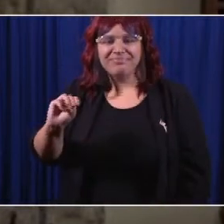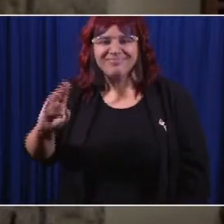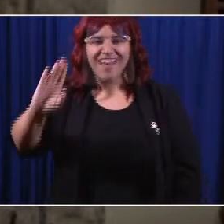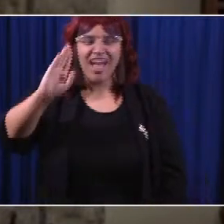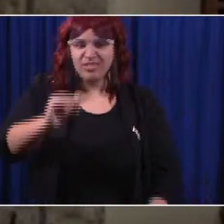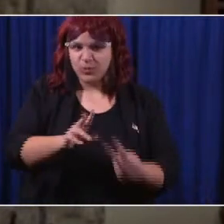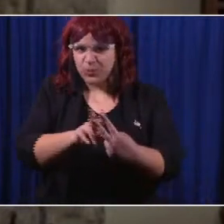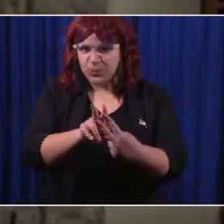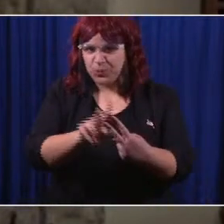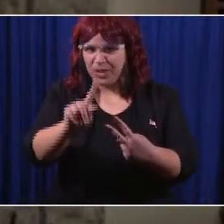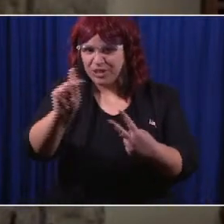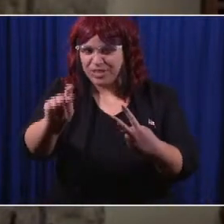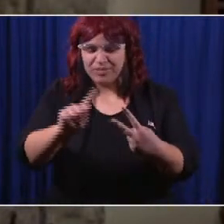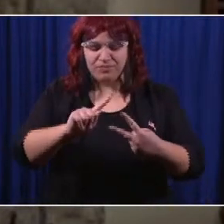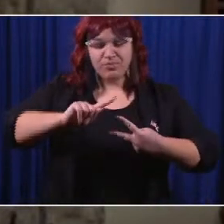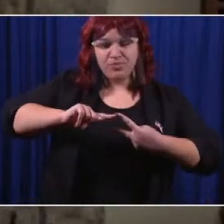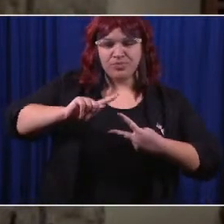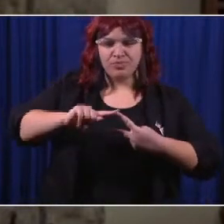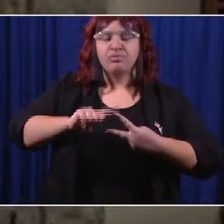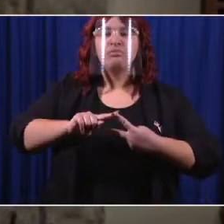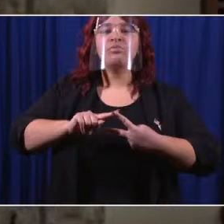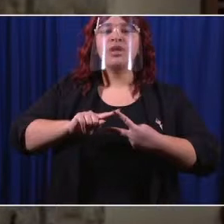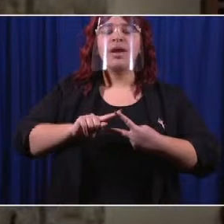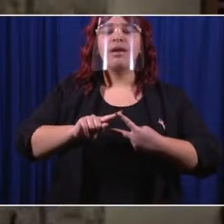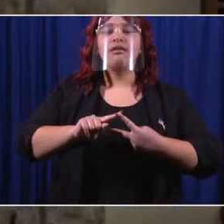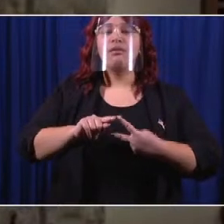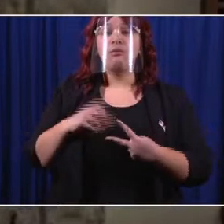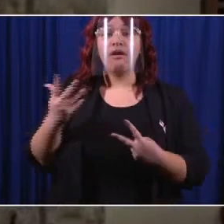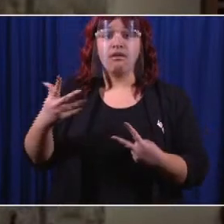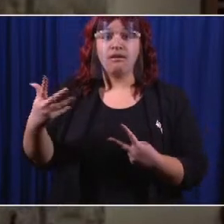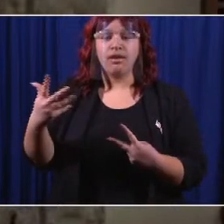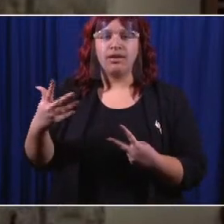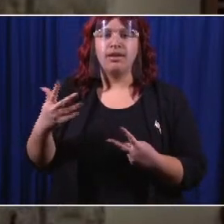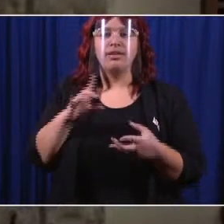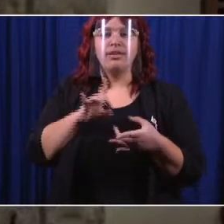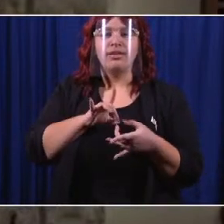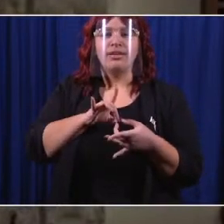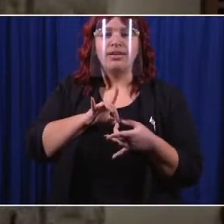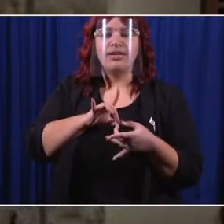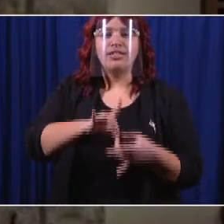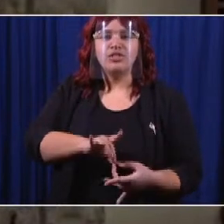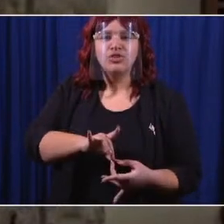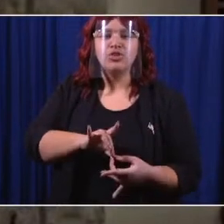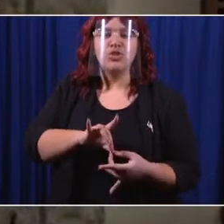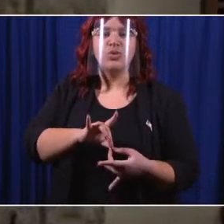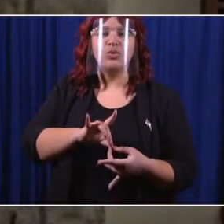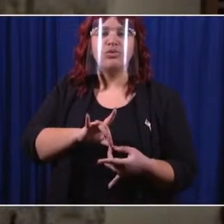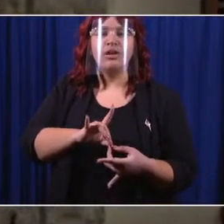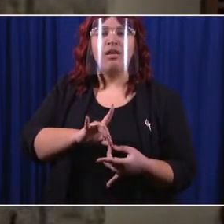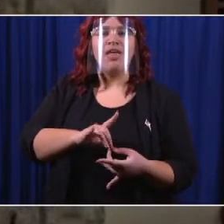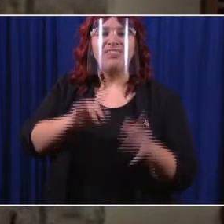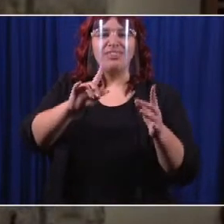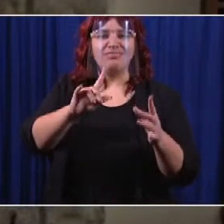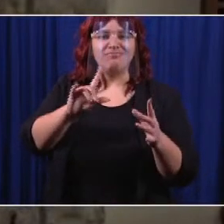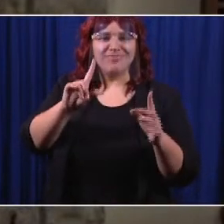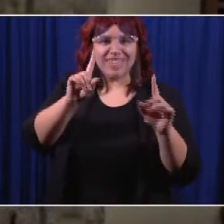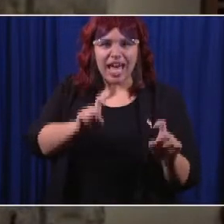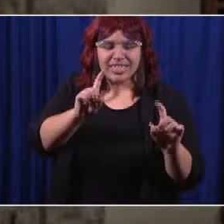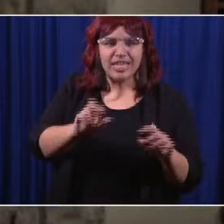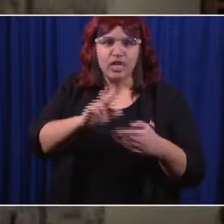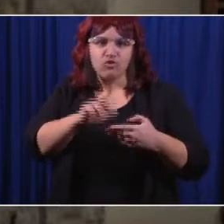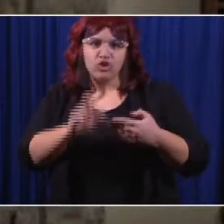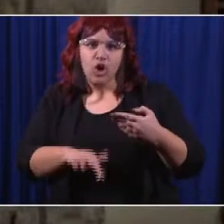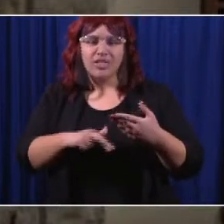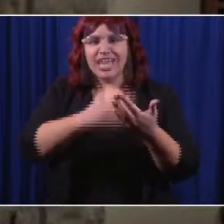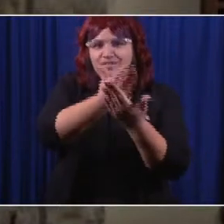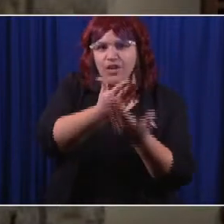goes back to this verification of antigen positive cases. You've said that people are making extra